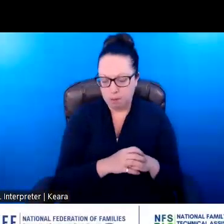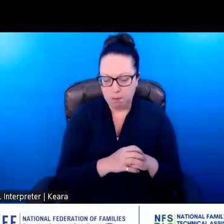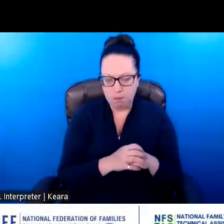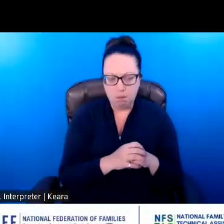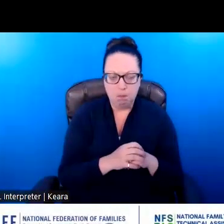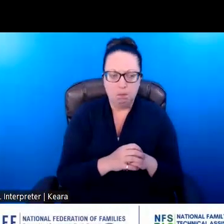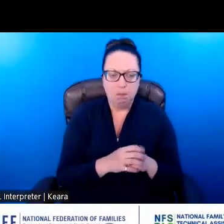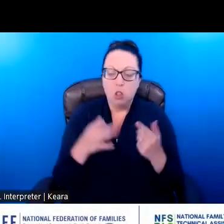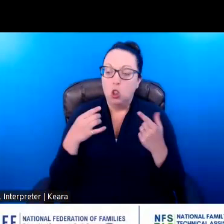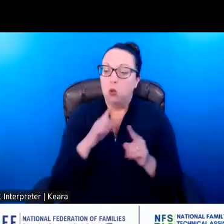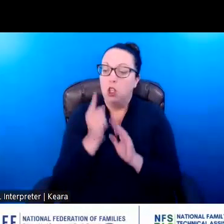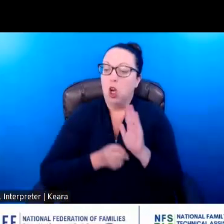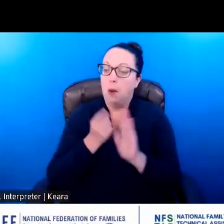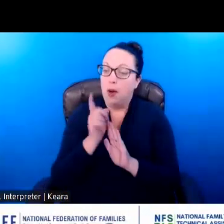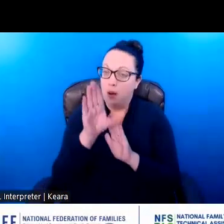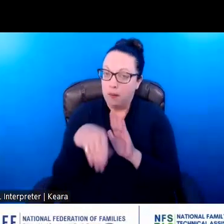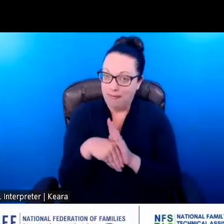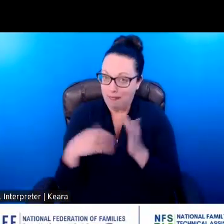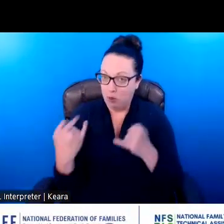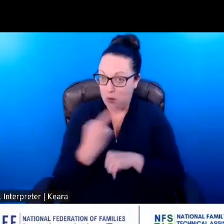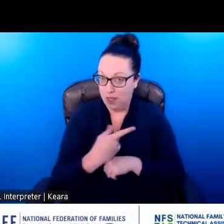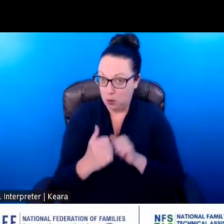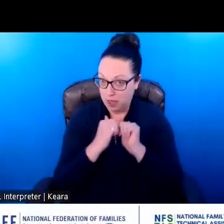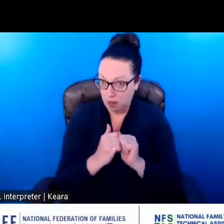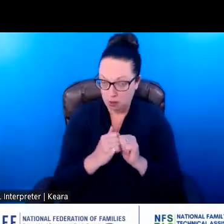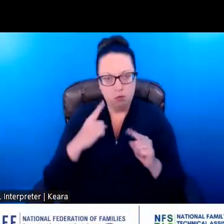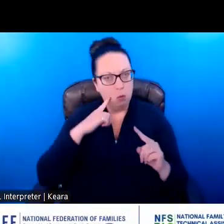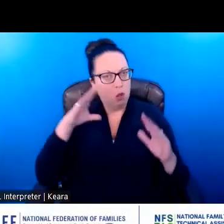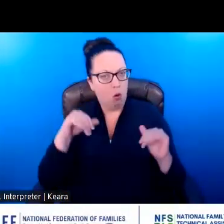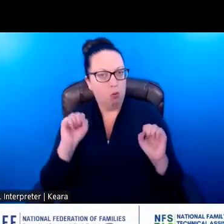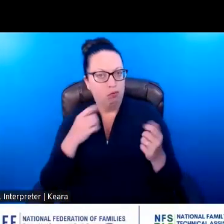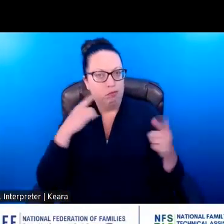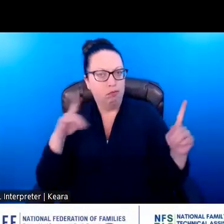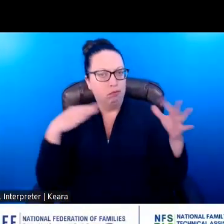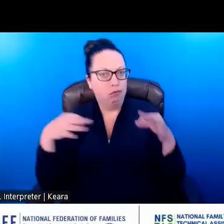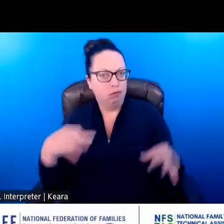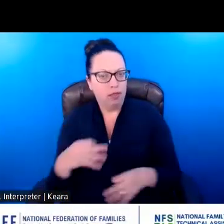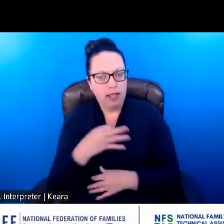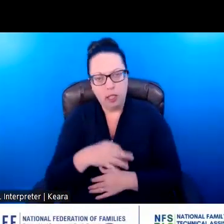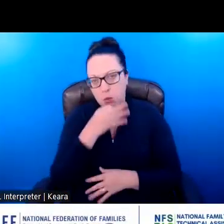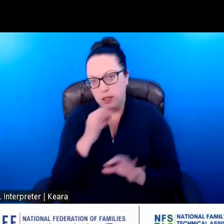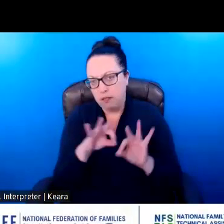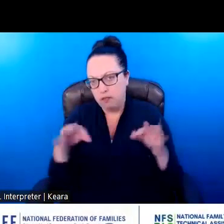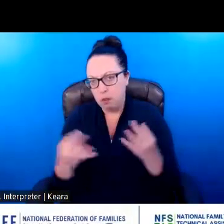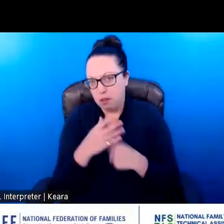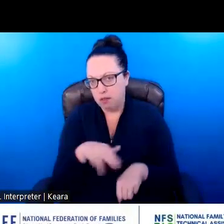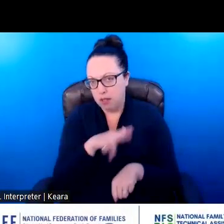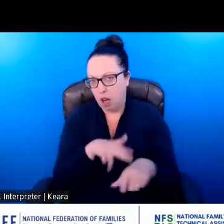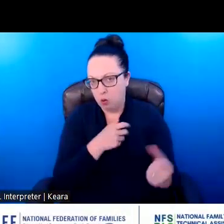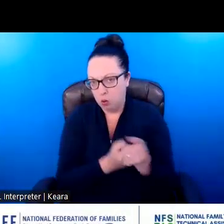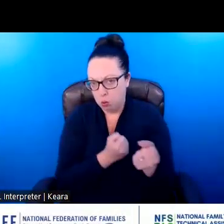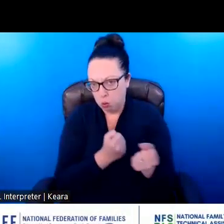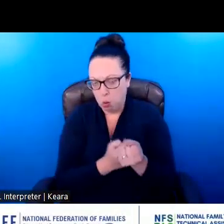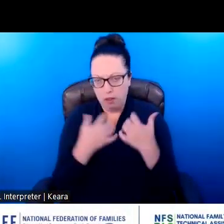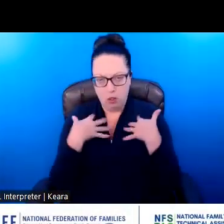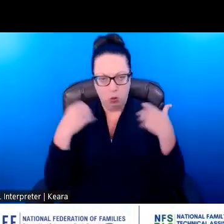During our hour and a half today, we hope that we can effectively describe the expertise of families as natural support in the recovery